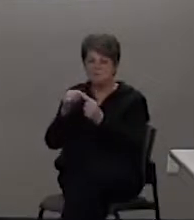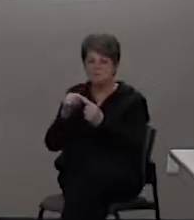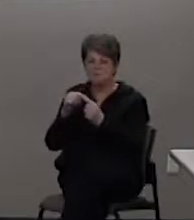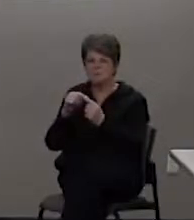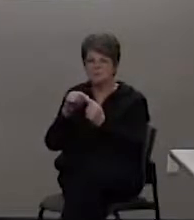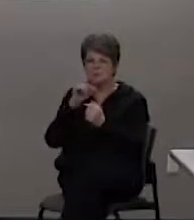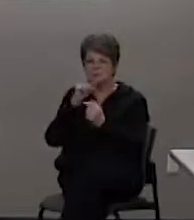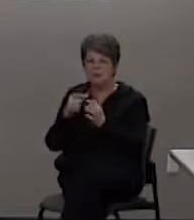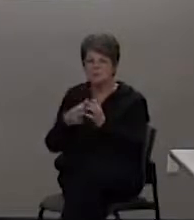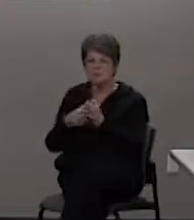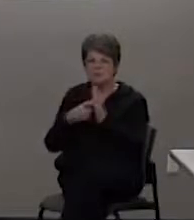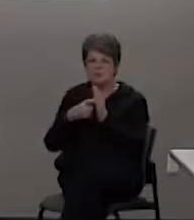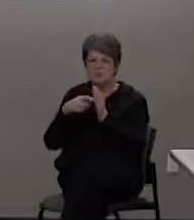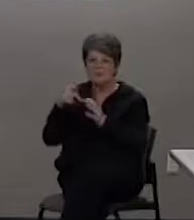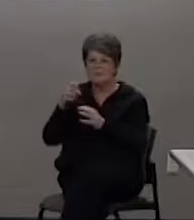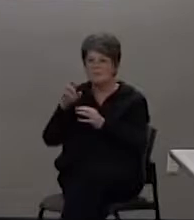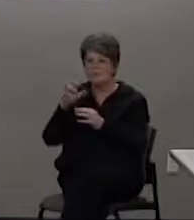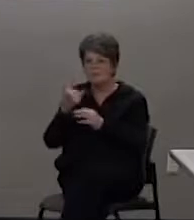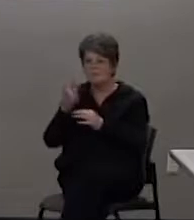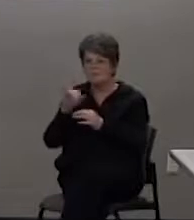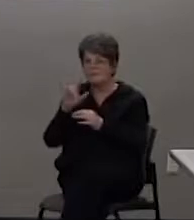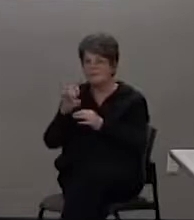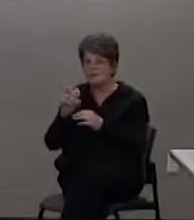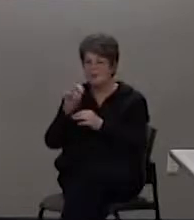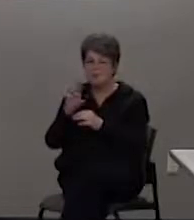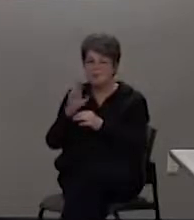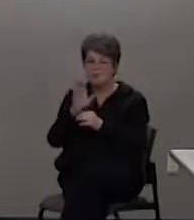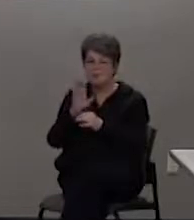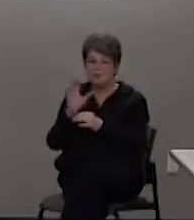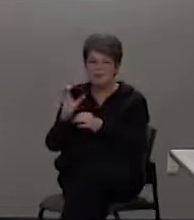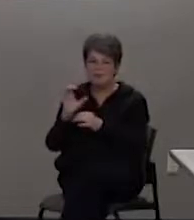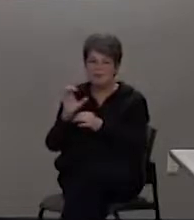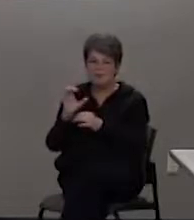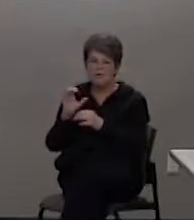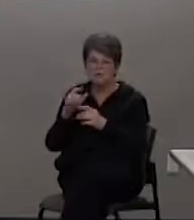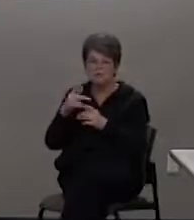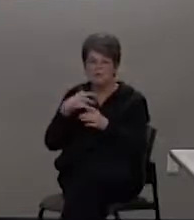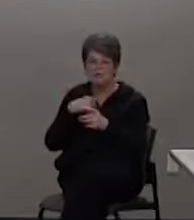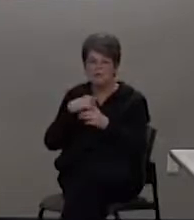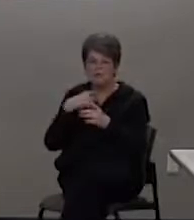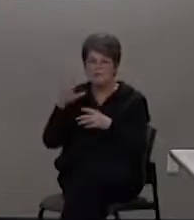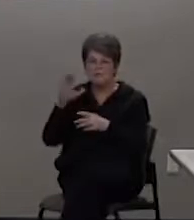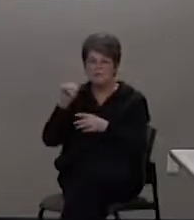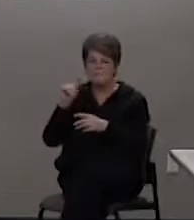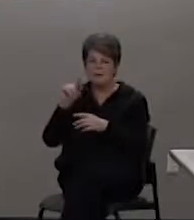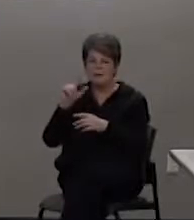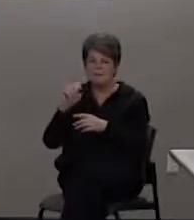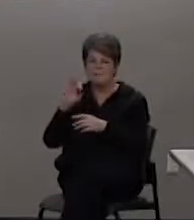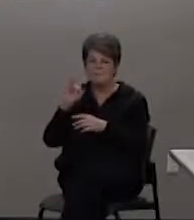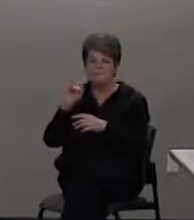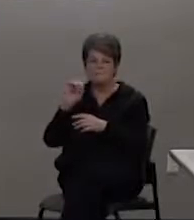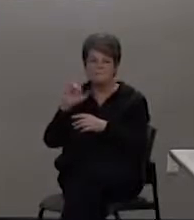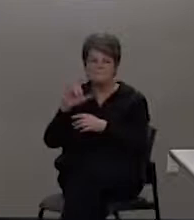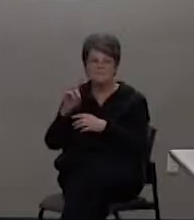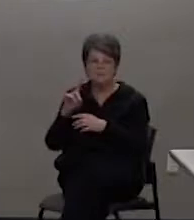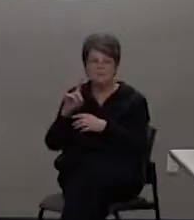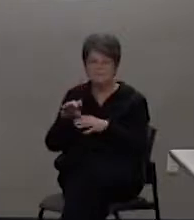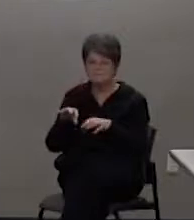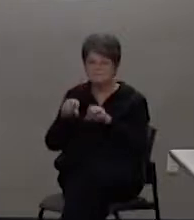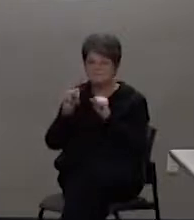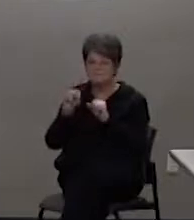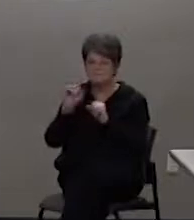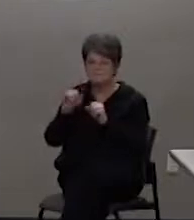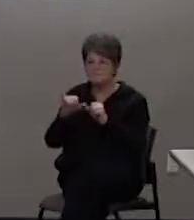doesn't require Perryville or even Boyle County people to consume at it. You have the battlefield. It's taking